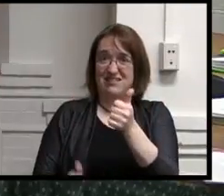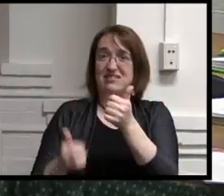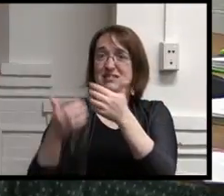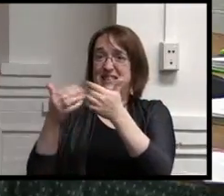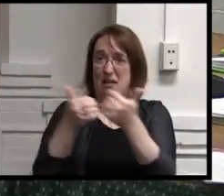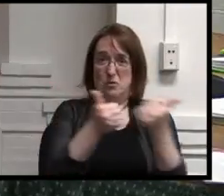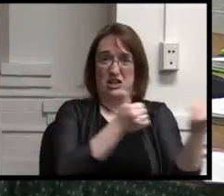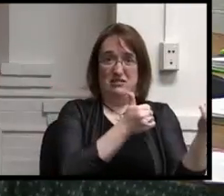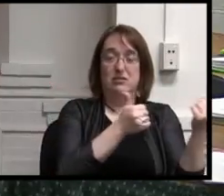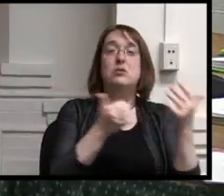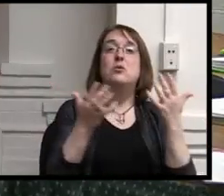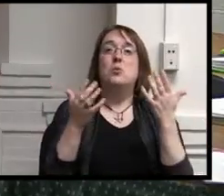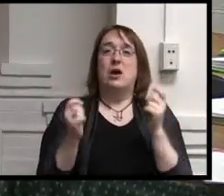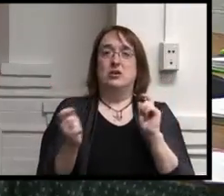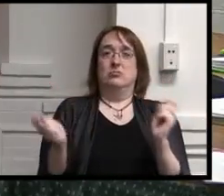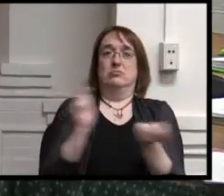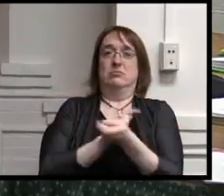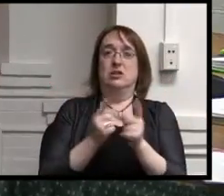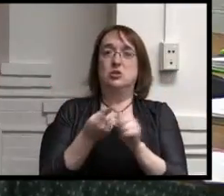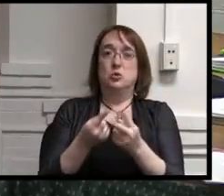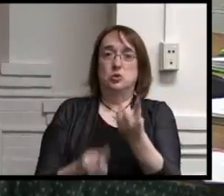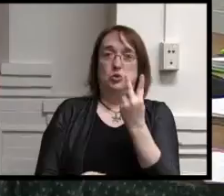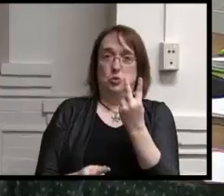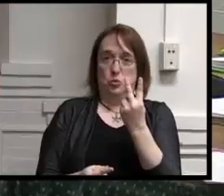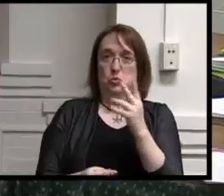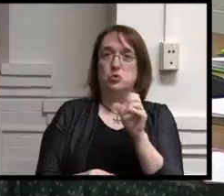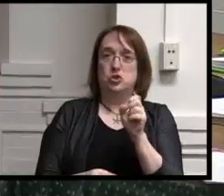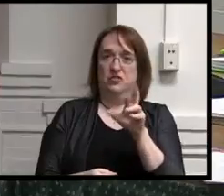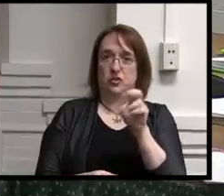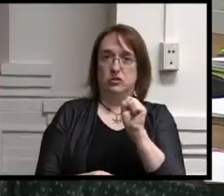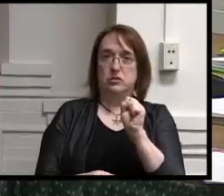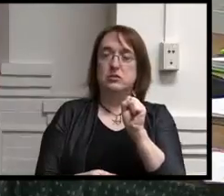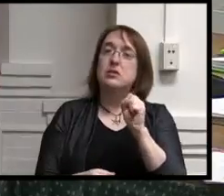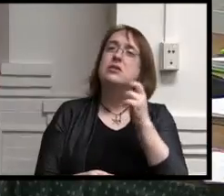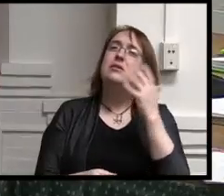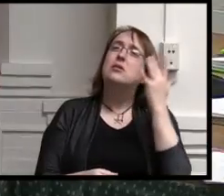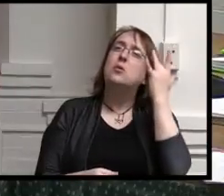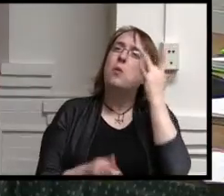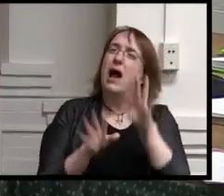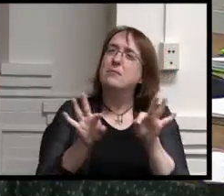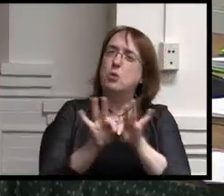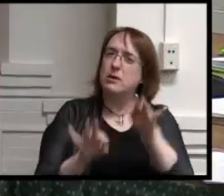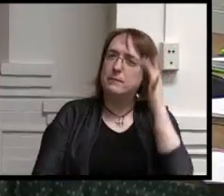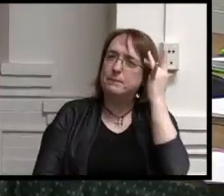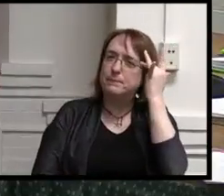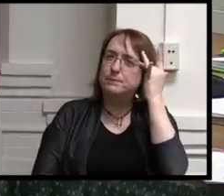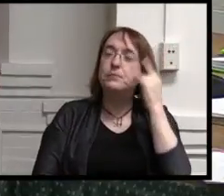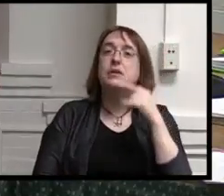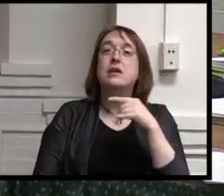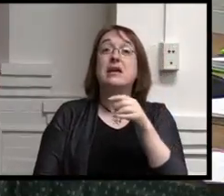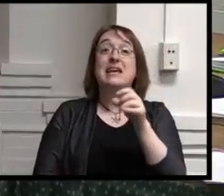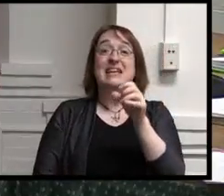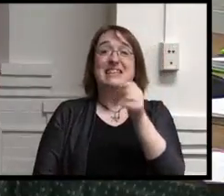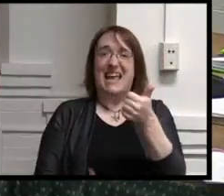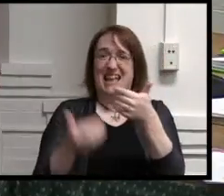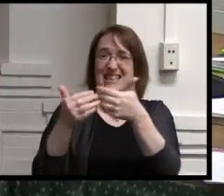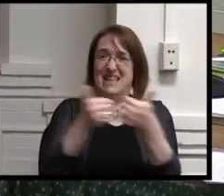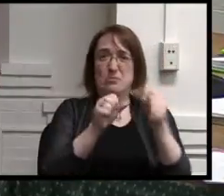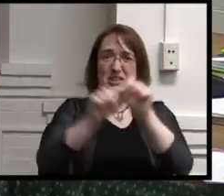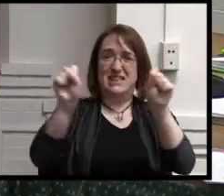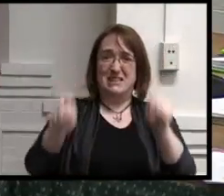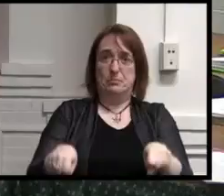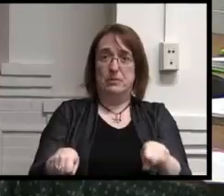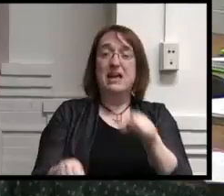system where we will have 2. And the reason why that's important is that basically there's 10 separate systems. We don't have